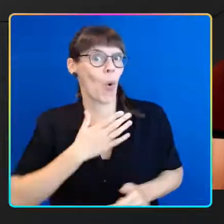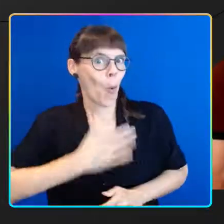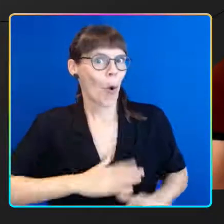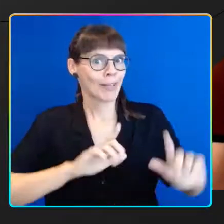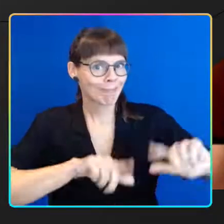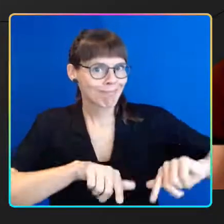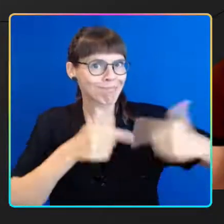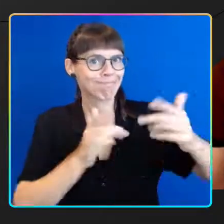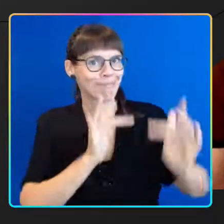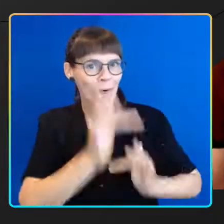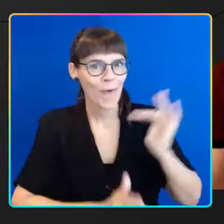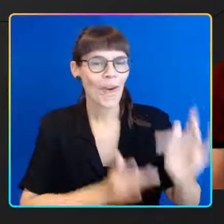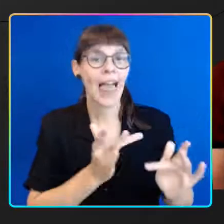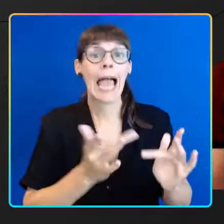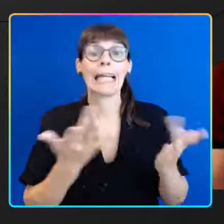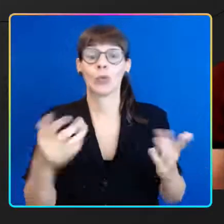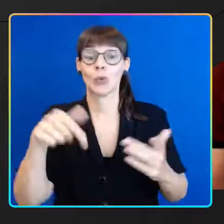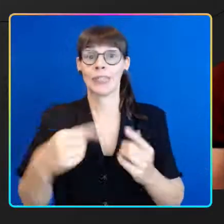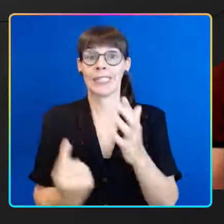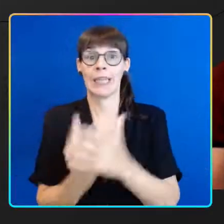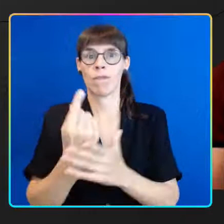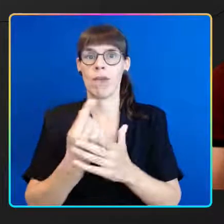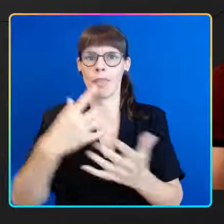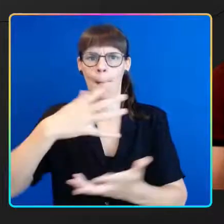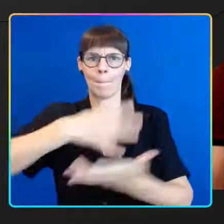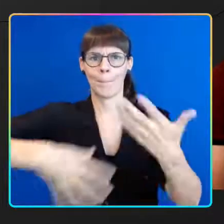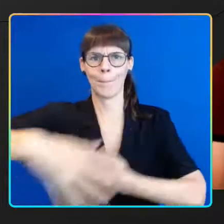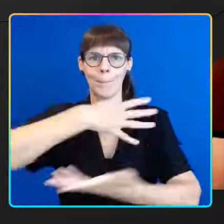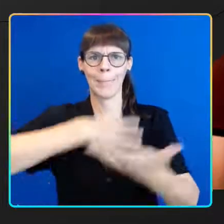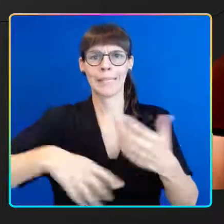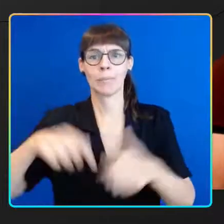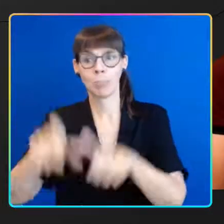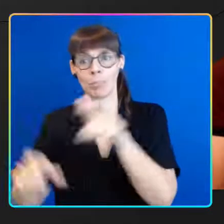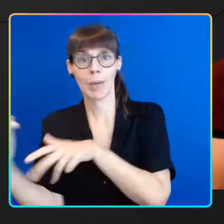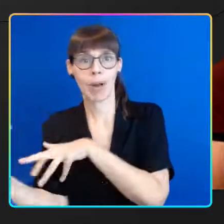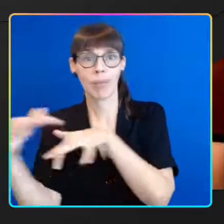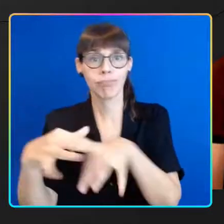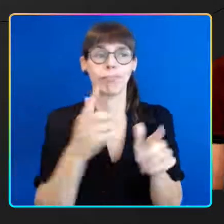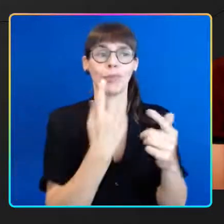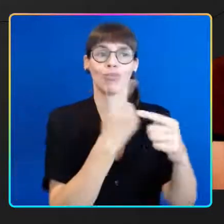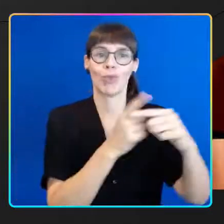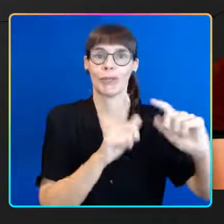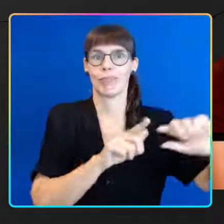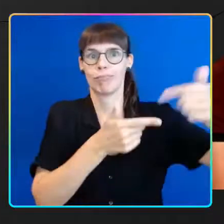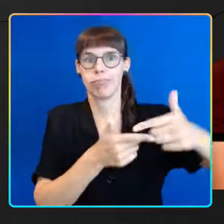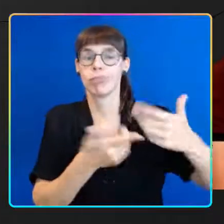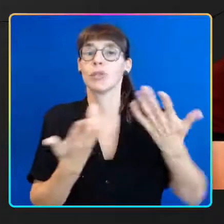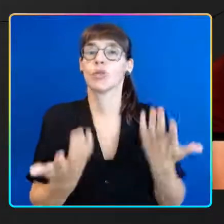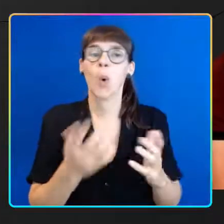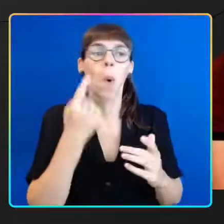to be a mix for everyone and adjusted to every country's